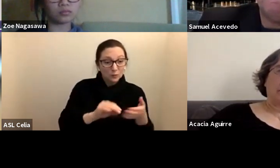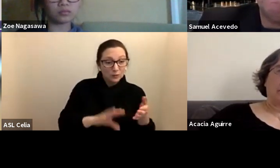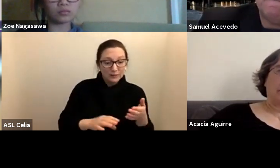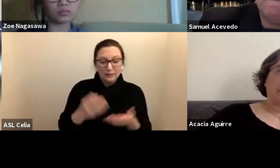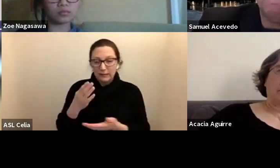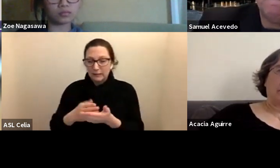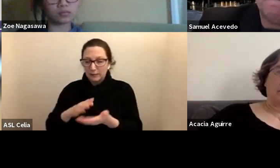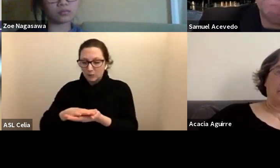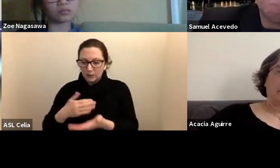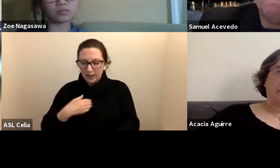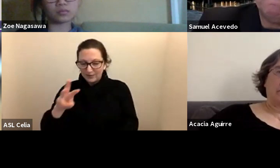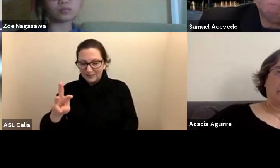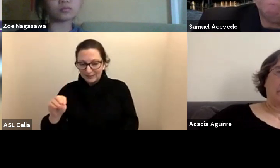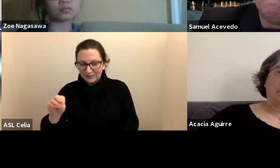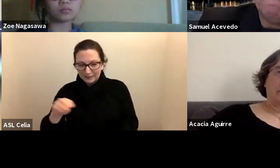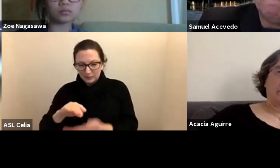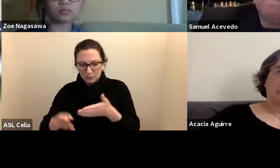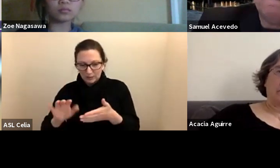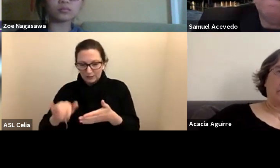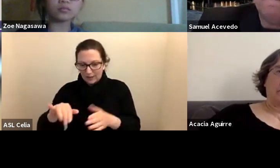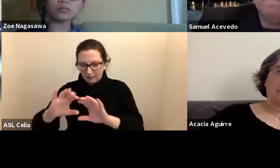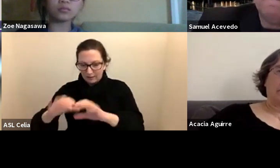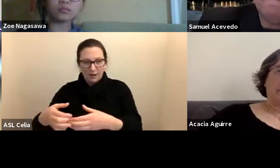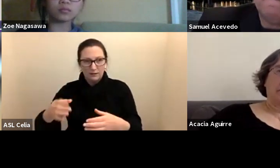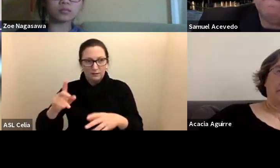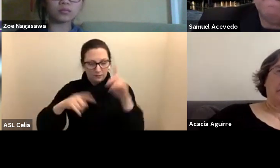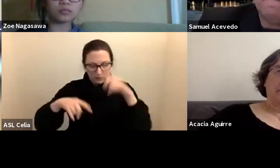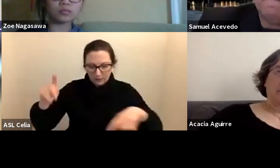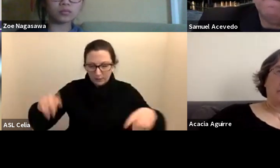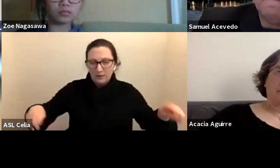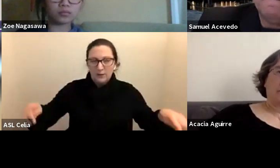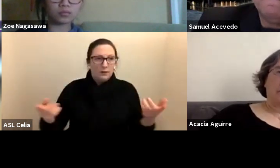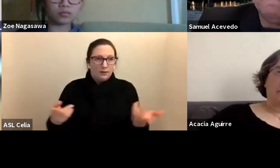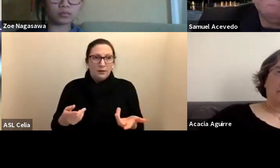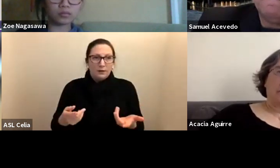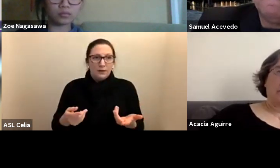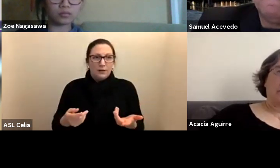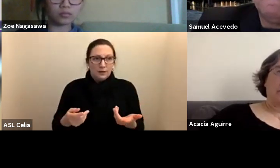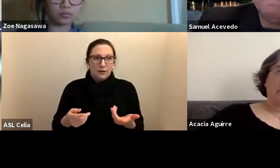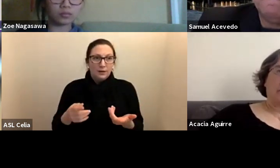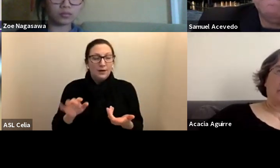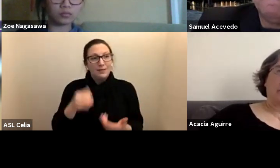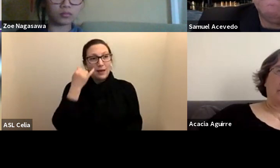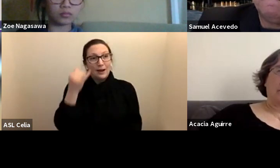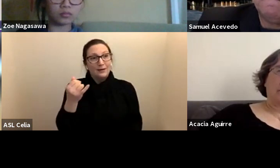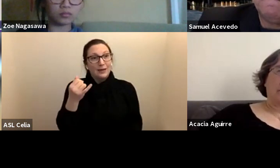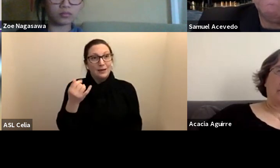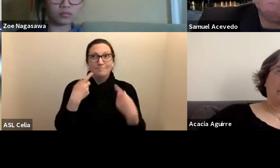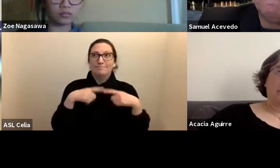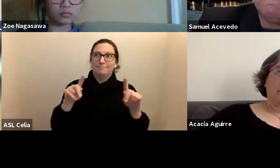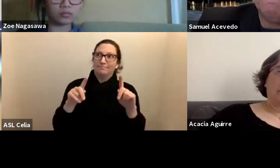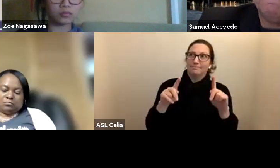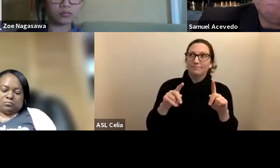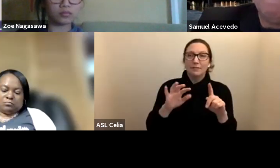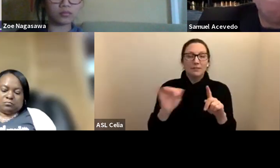60 students in a class. And so I just think that it's, it's an idea that works well in a place like Texas